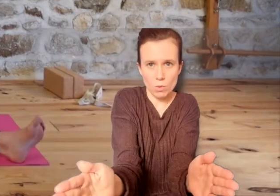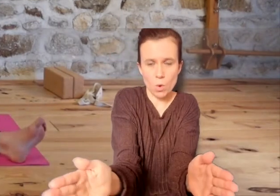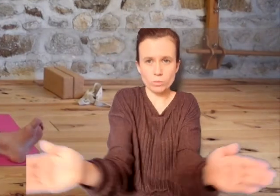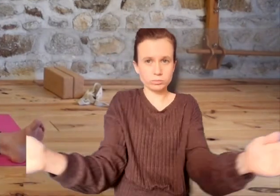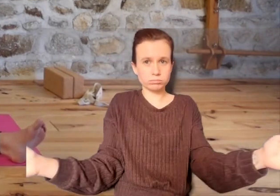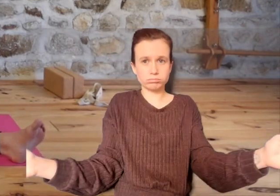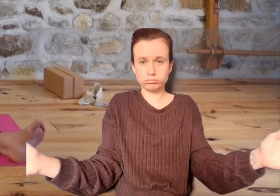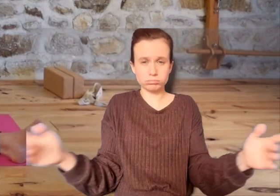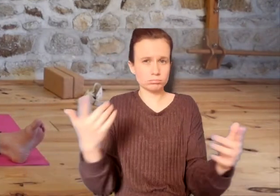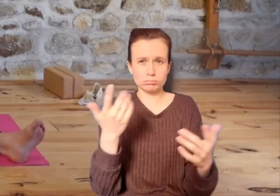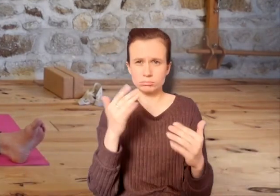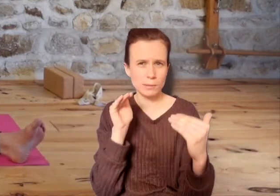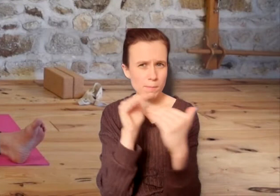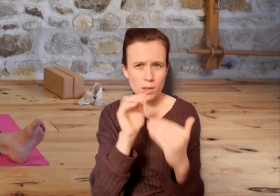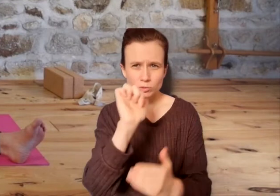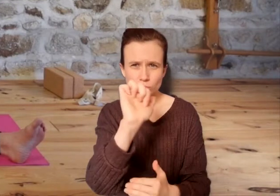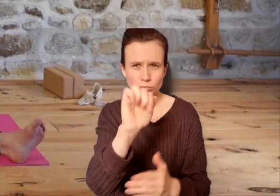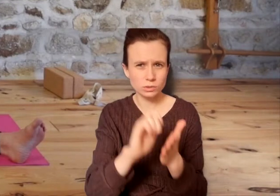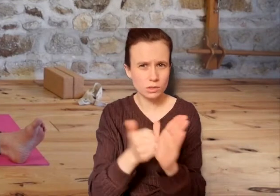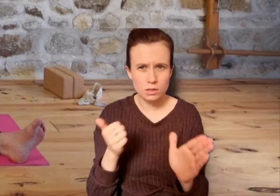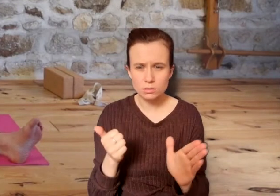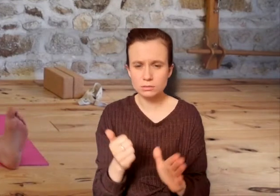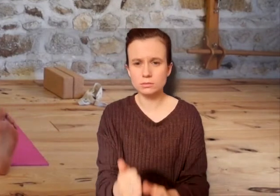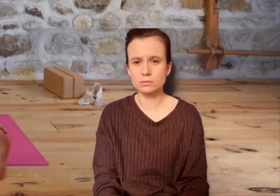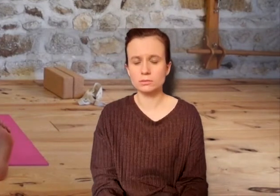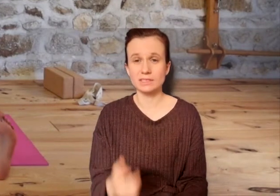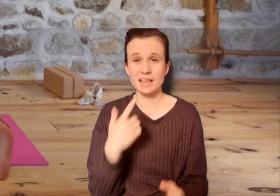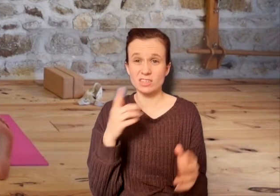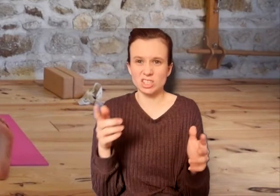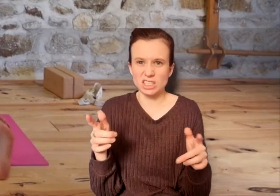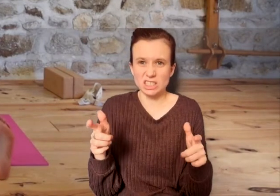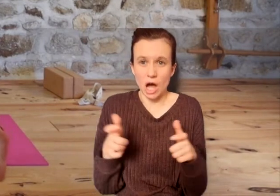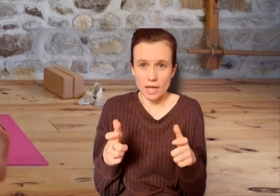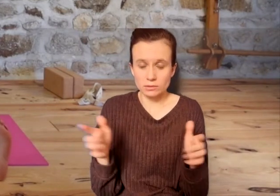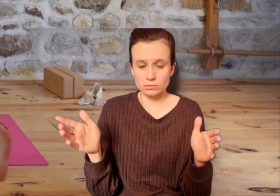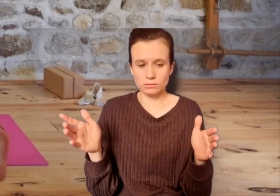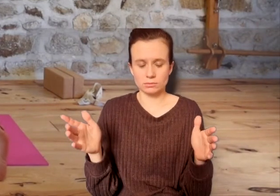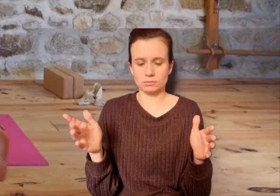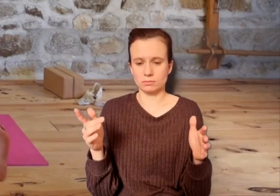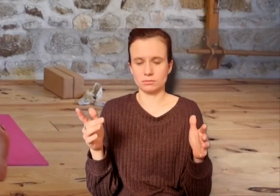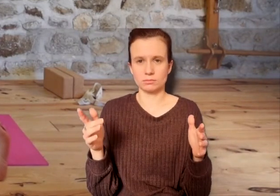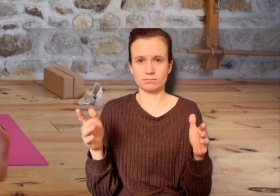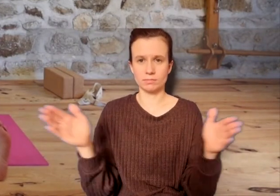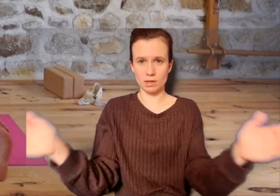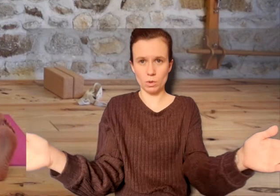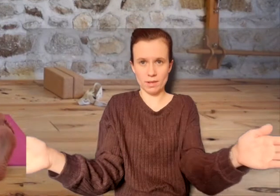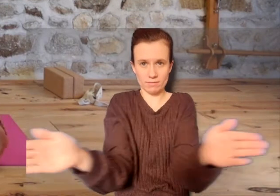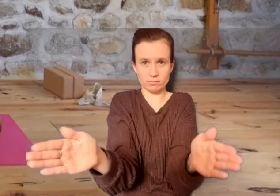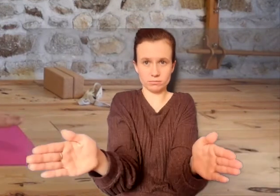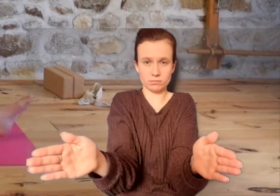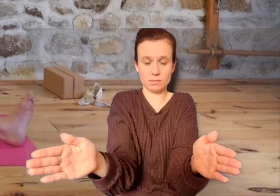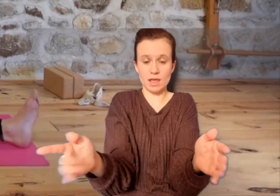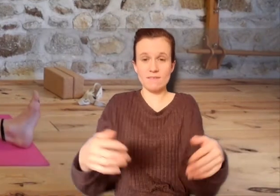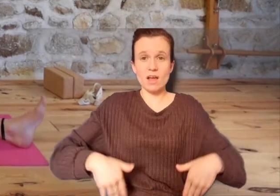Don't worry about how wide or how narrow this position is for you. If you've got tight inner thighs, you're going to have a smaller V.